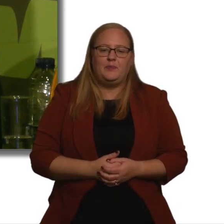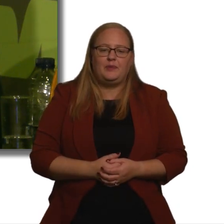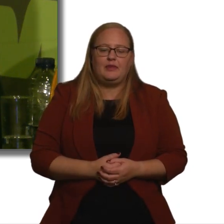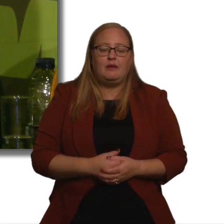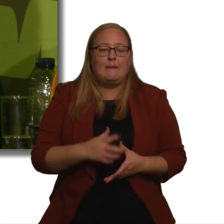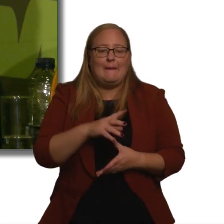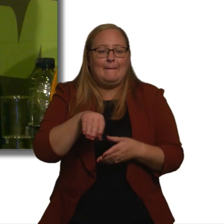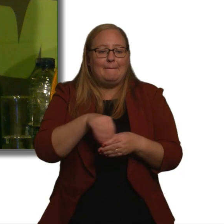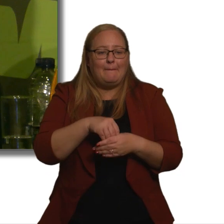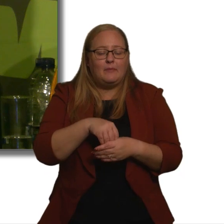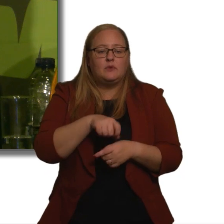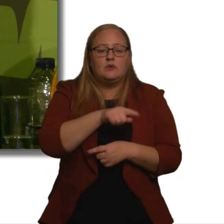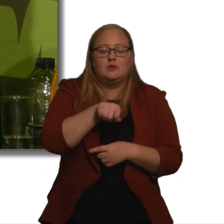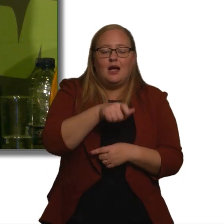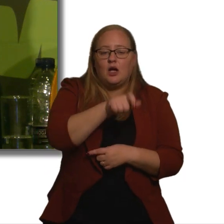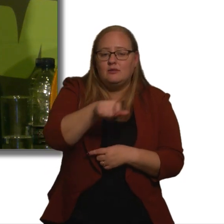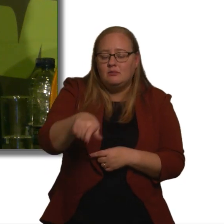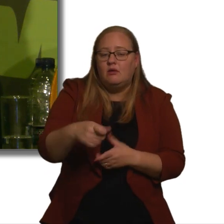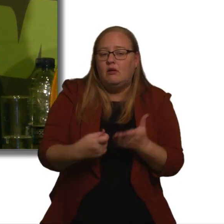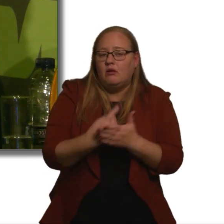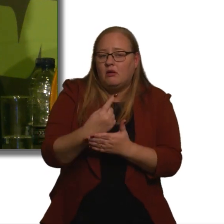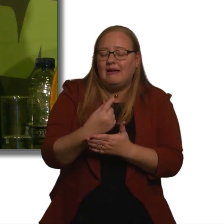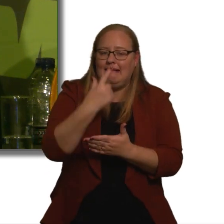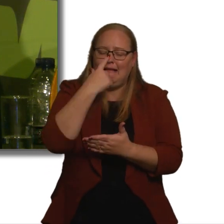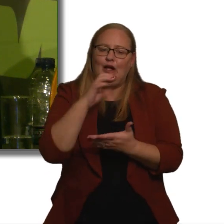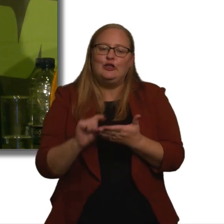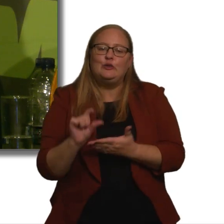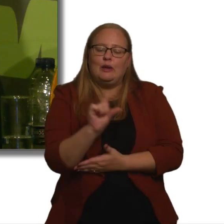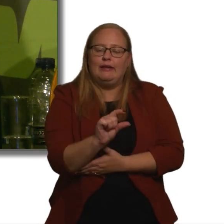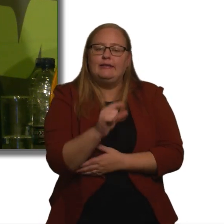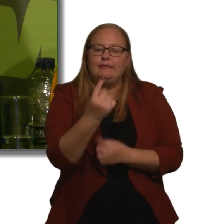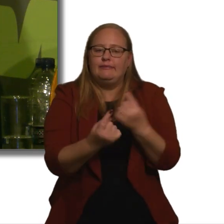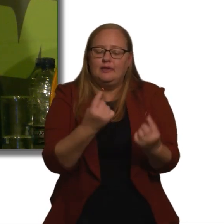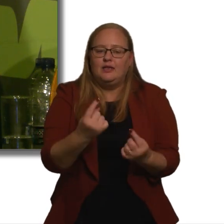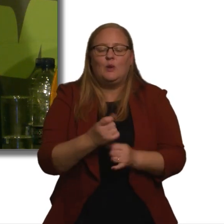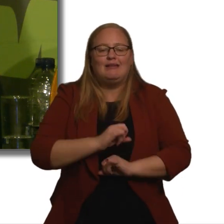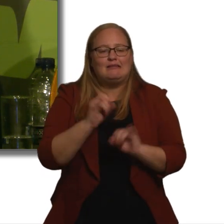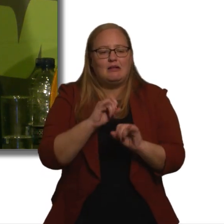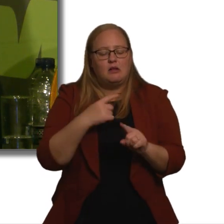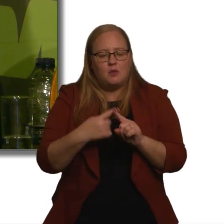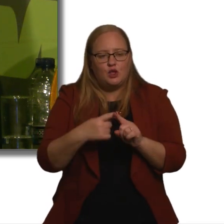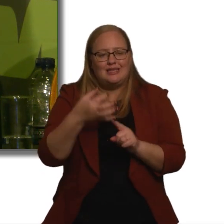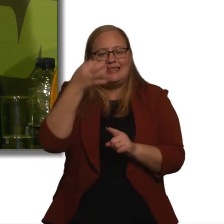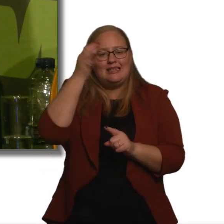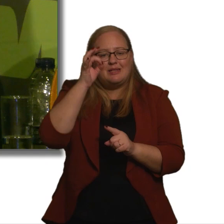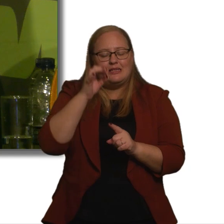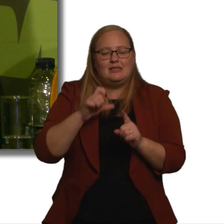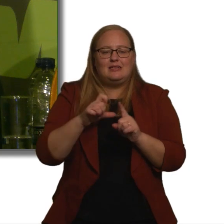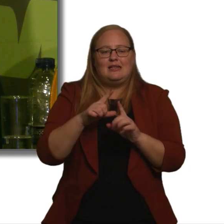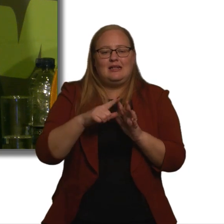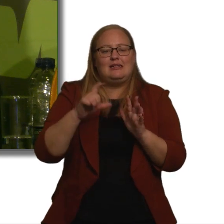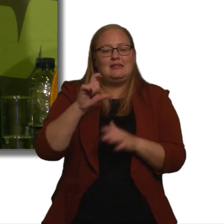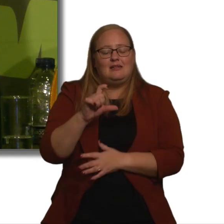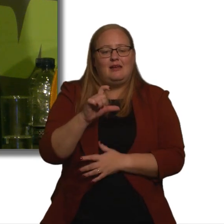members and customers the opportunity to donate to the Disaster Emergencies Committee, the